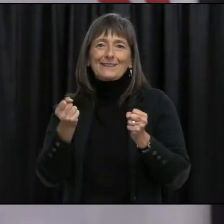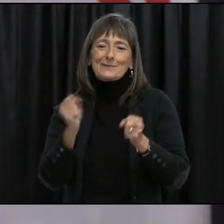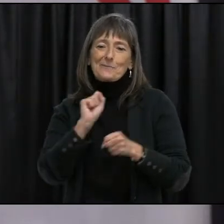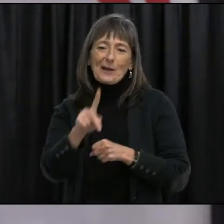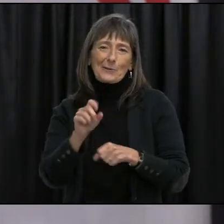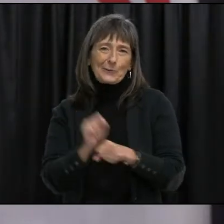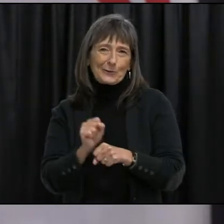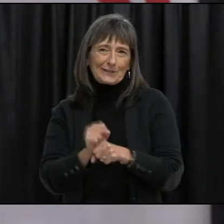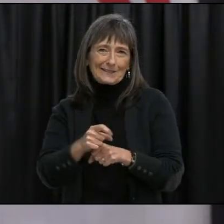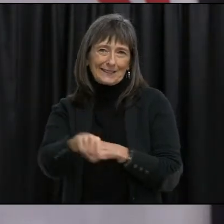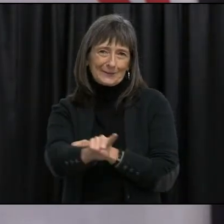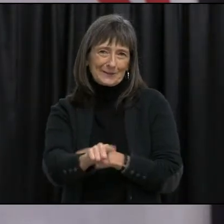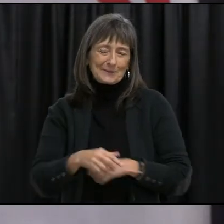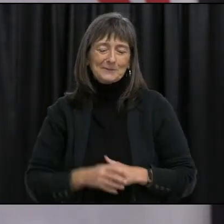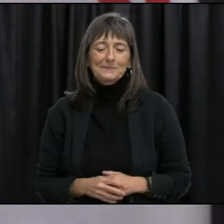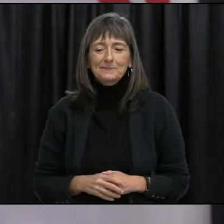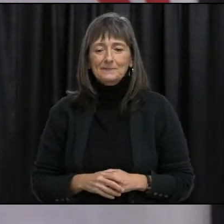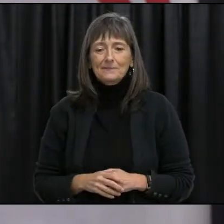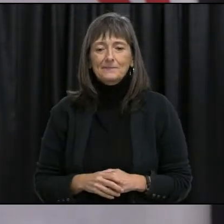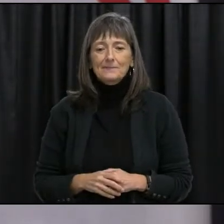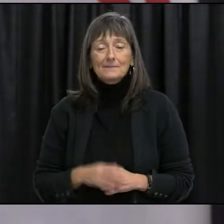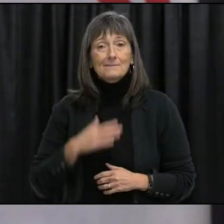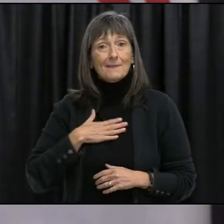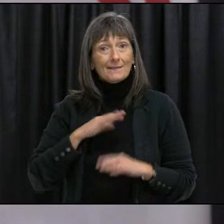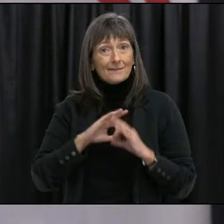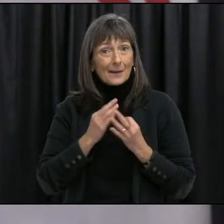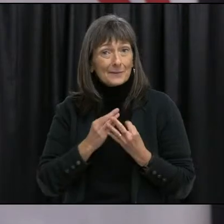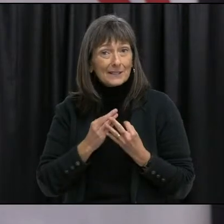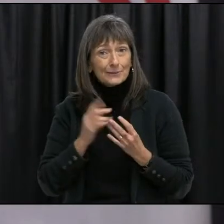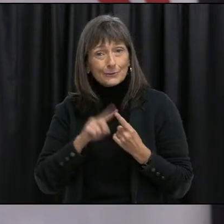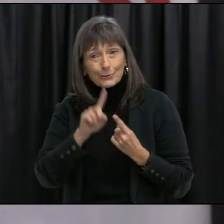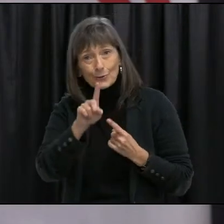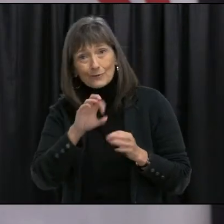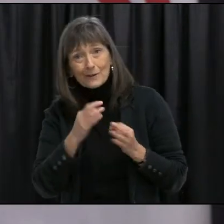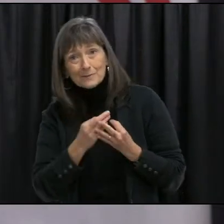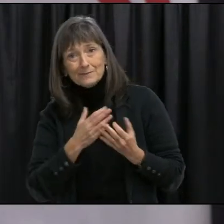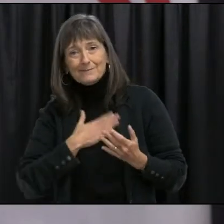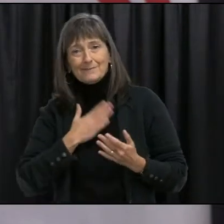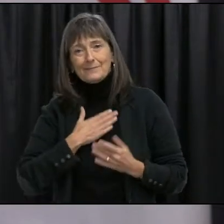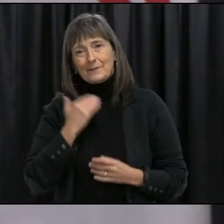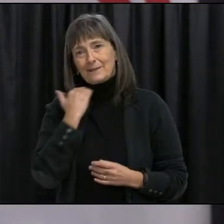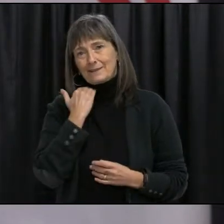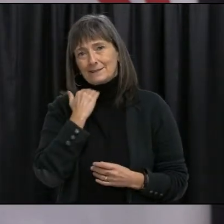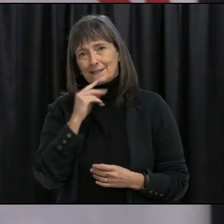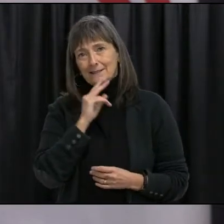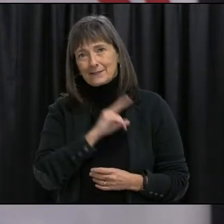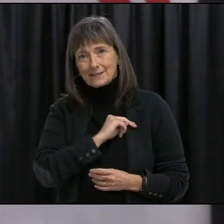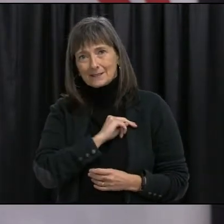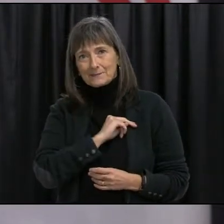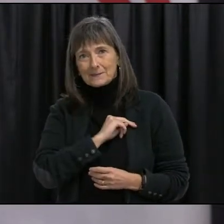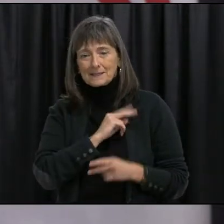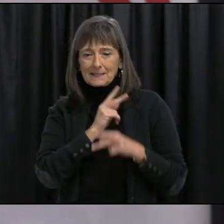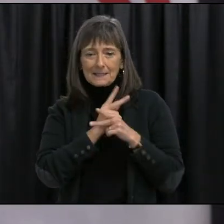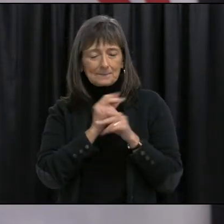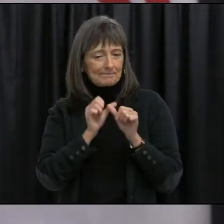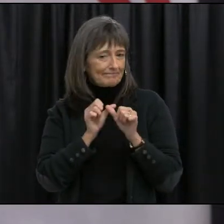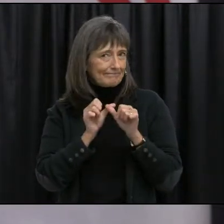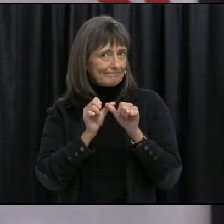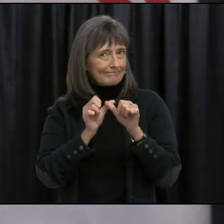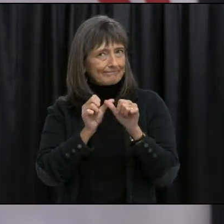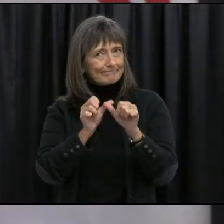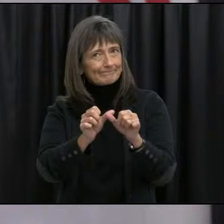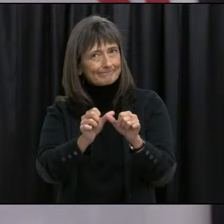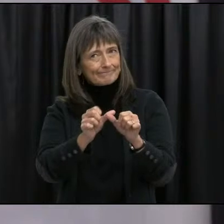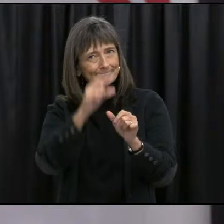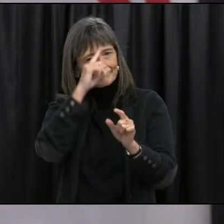enough. So from my family to yours, happy Thanksgiving. Hold the line, Newfoundland and Labrador, however,